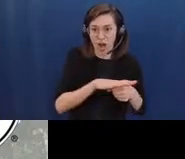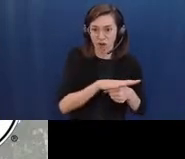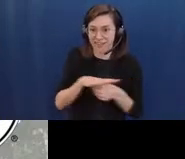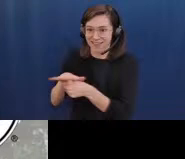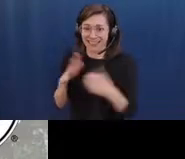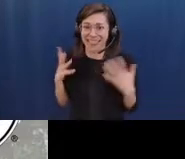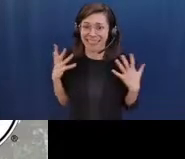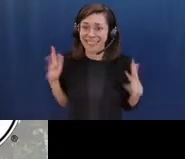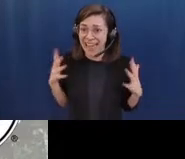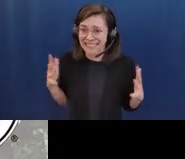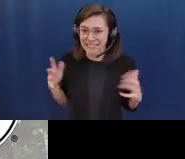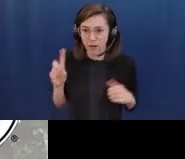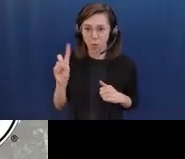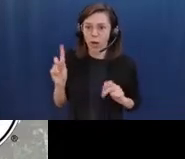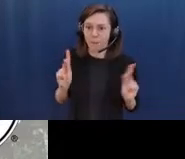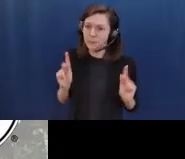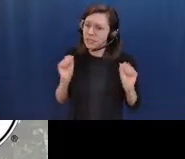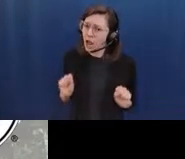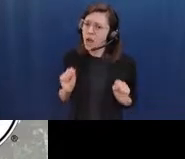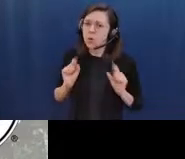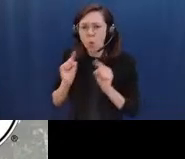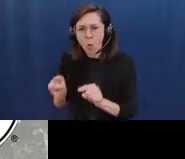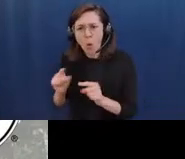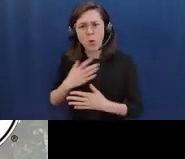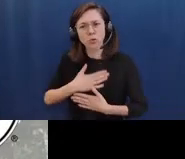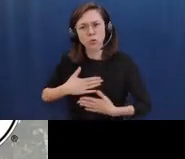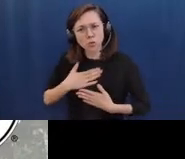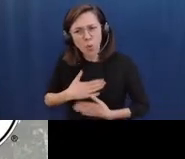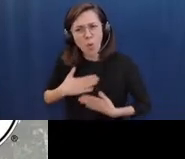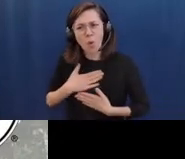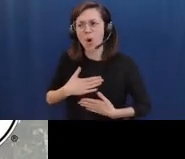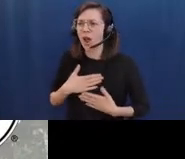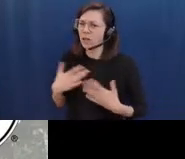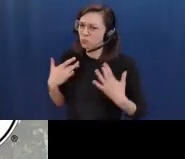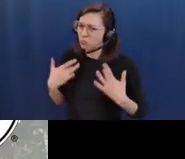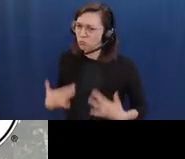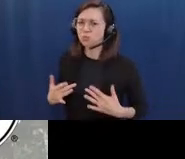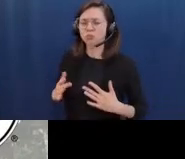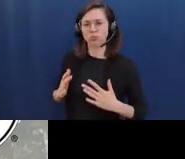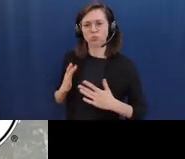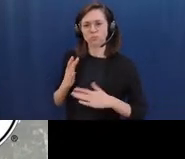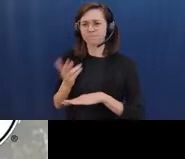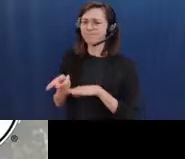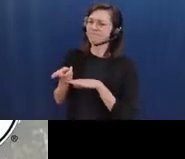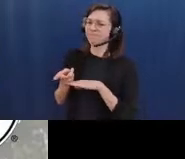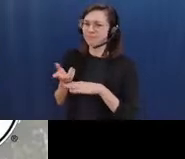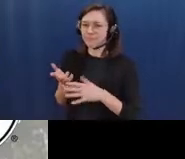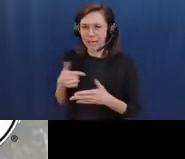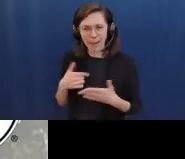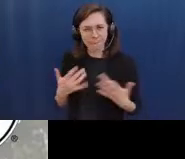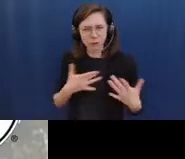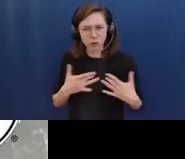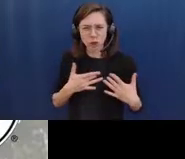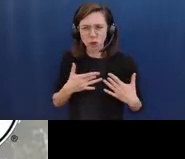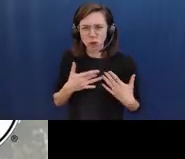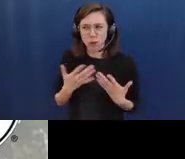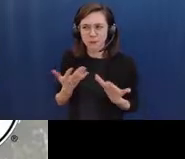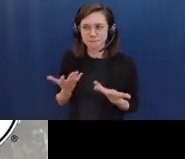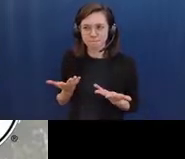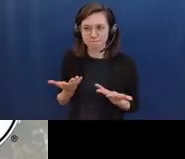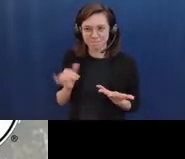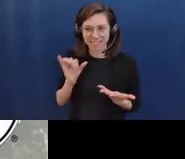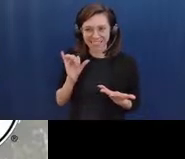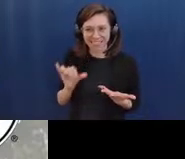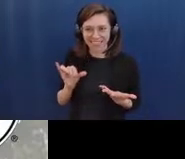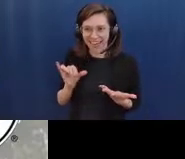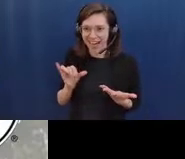enjoy recreational nudity. And I'm just concerned that there's any infringement on the space that we've enjoyed